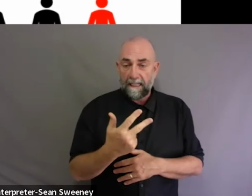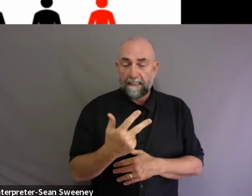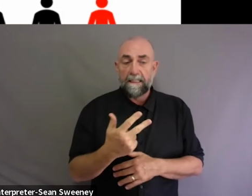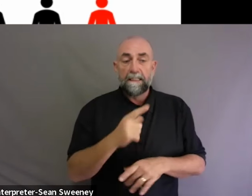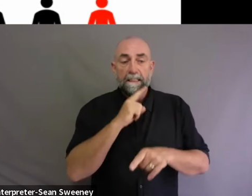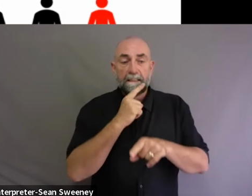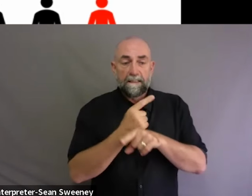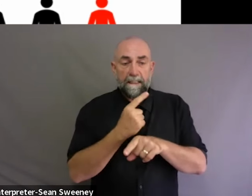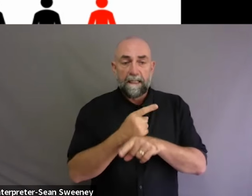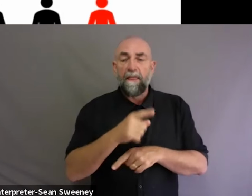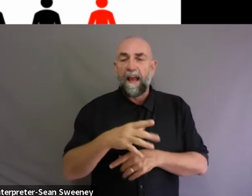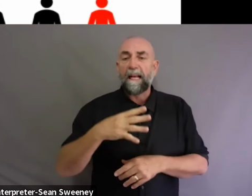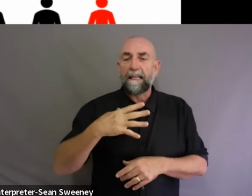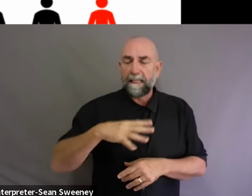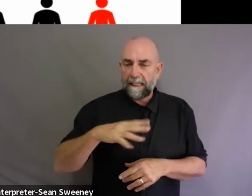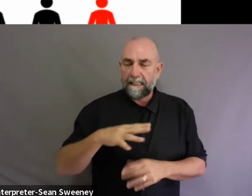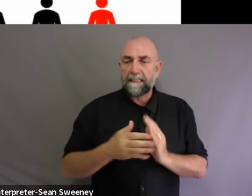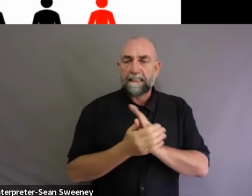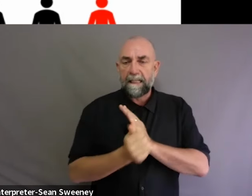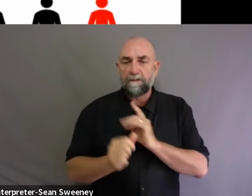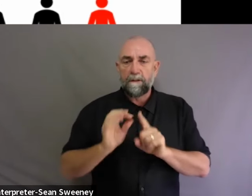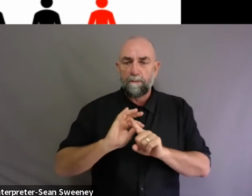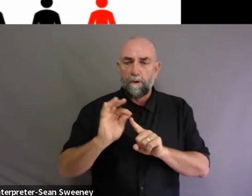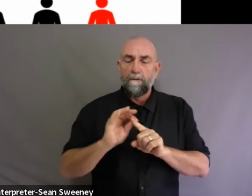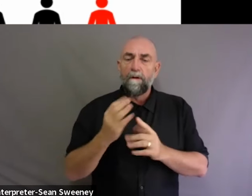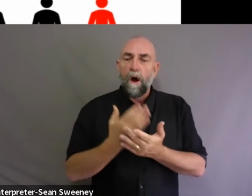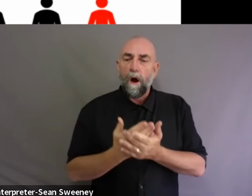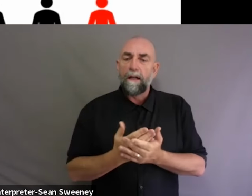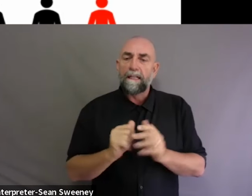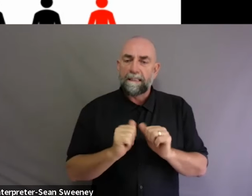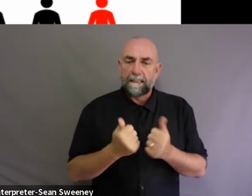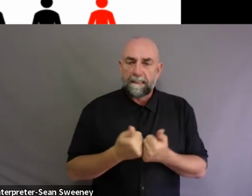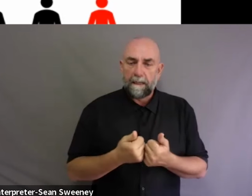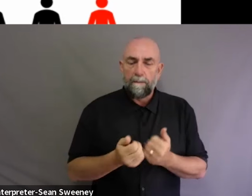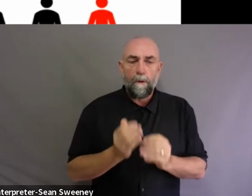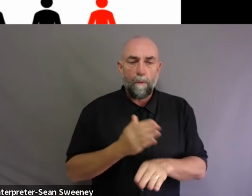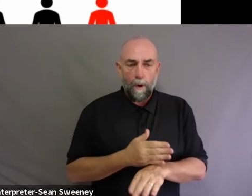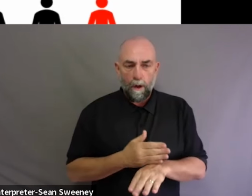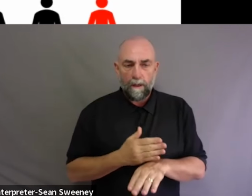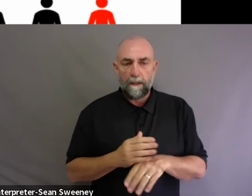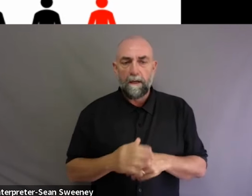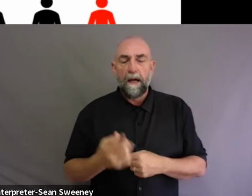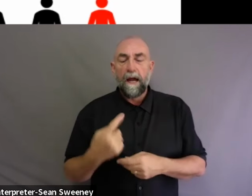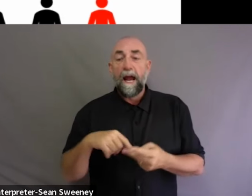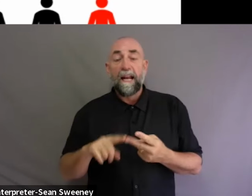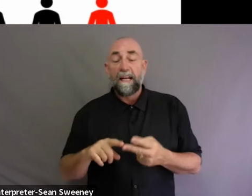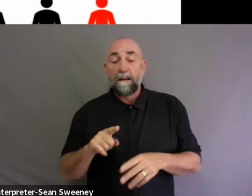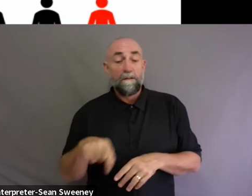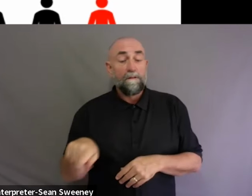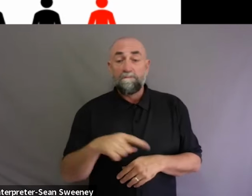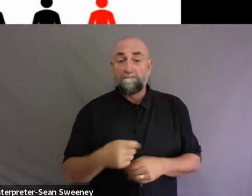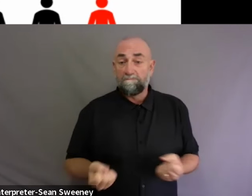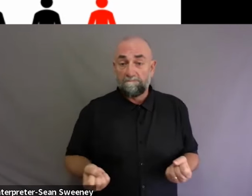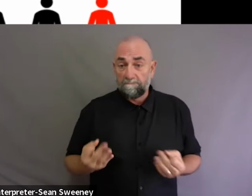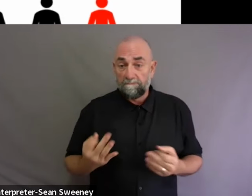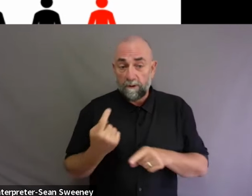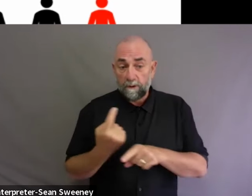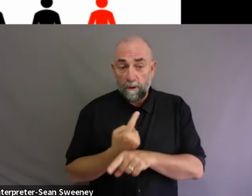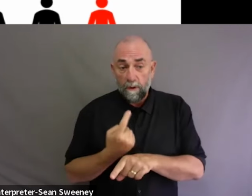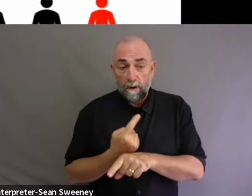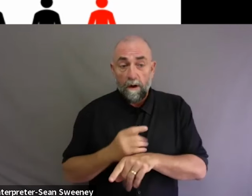on teamwork in order to do the activity, even though the activity was explicitly teamwork. And 0% refers to needing skill